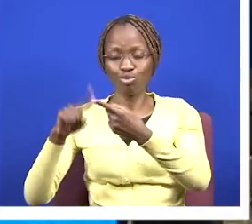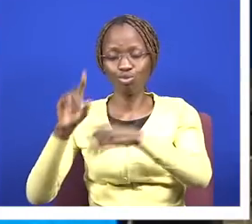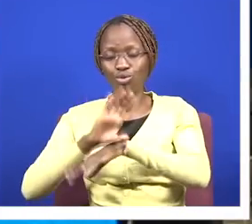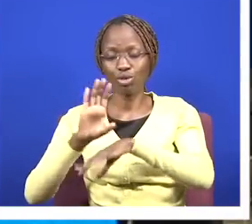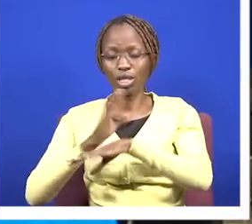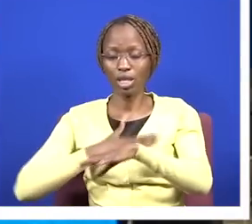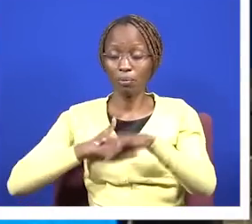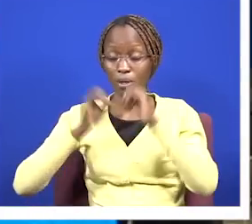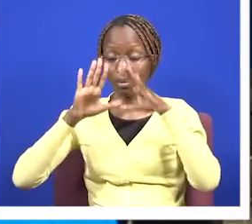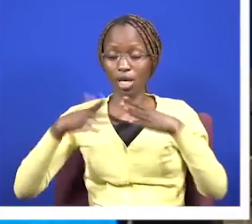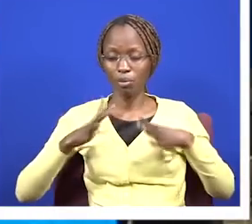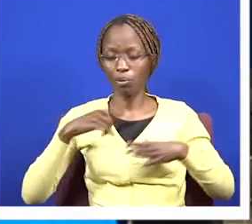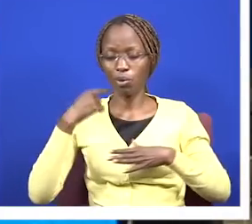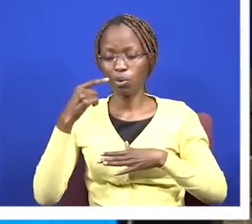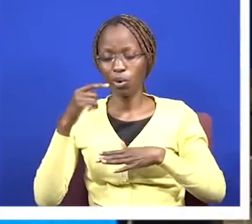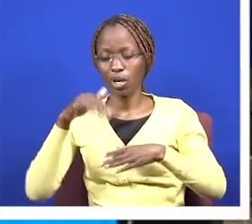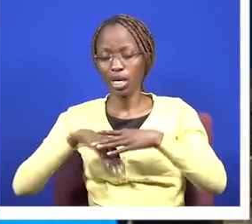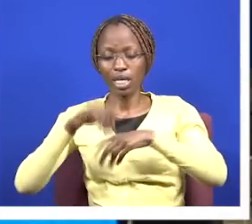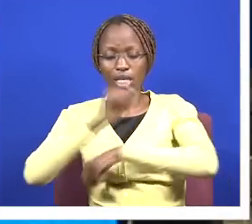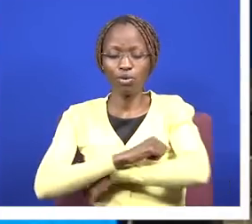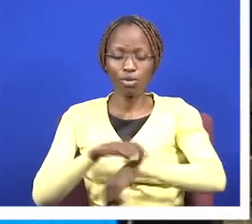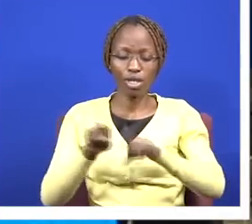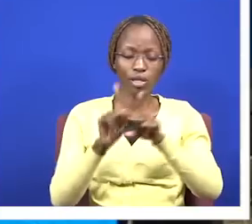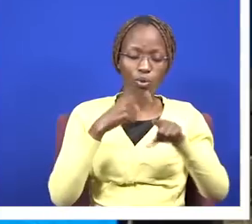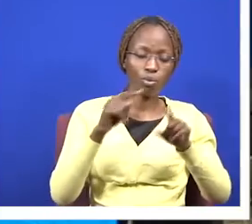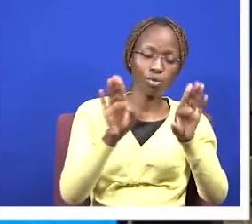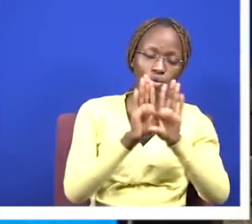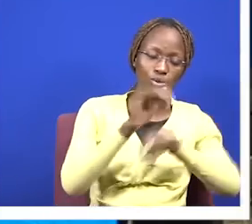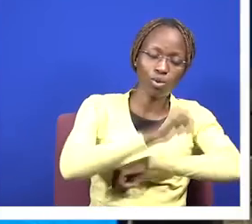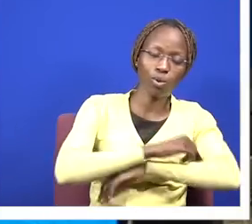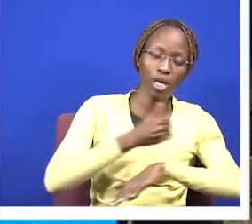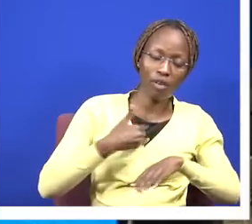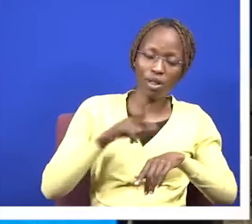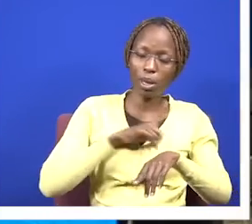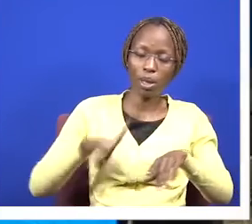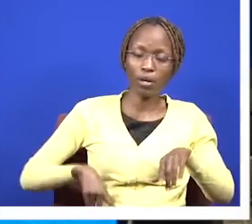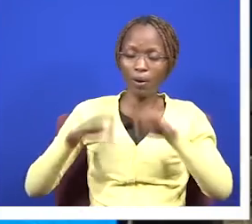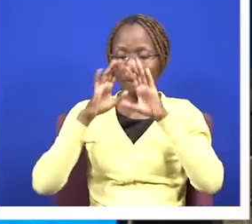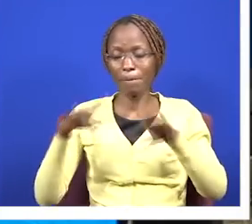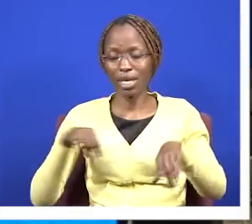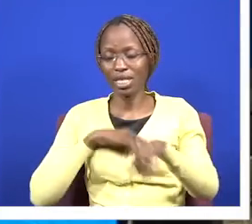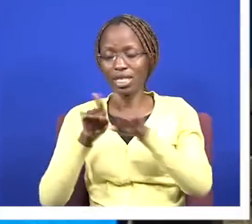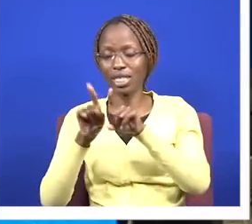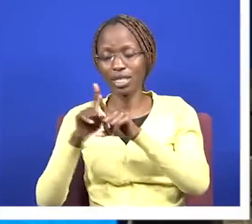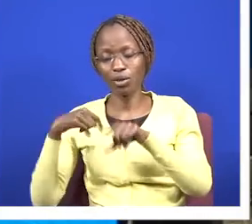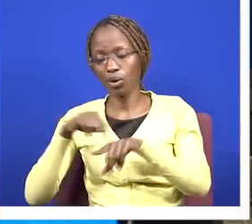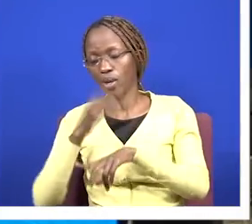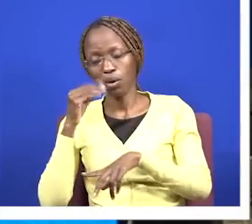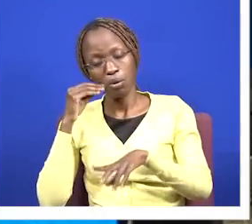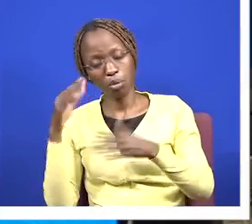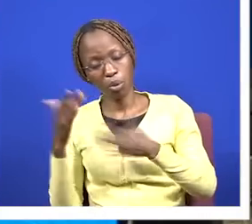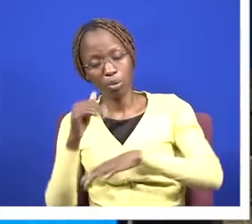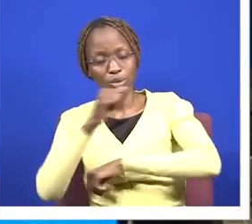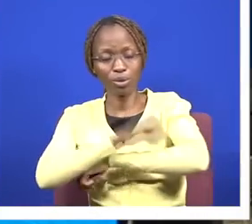energy to go to church. And please bless those people who are still in school and those who have closed school. Please bless us as we are